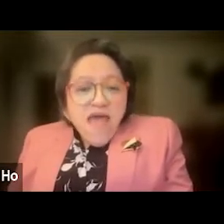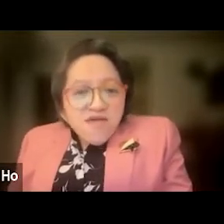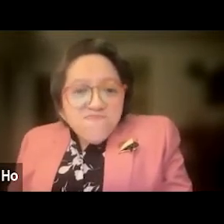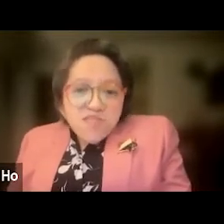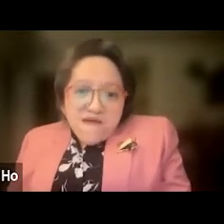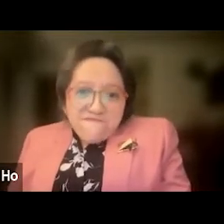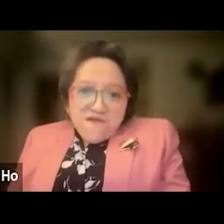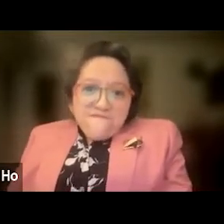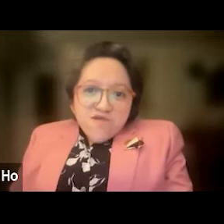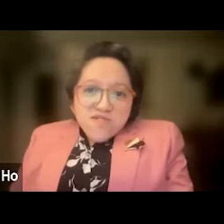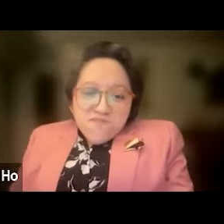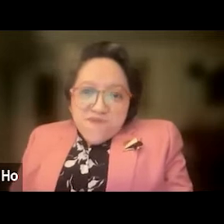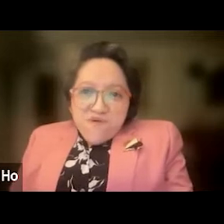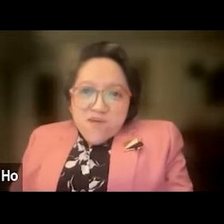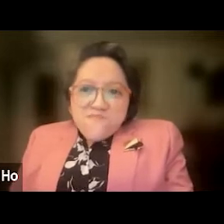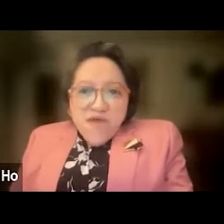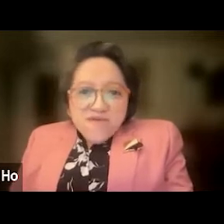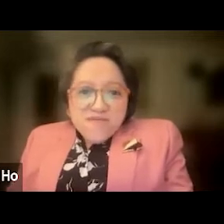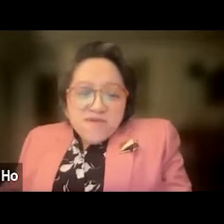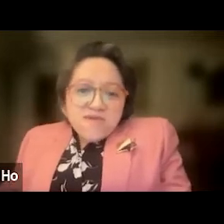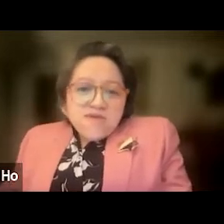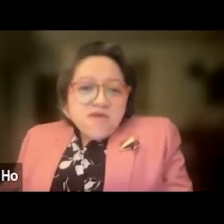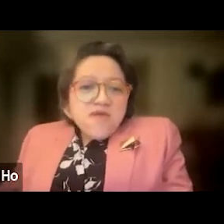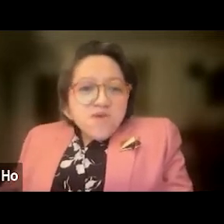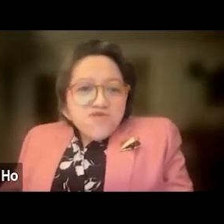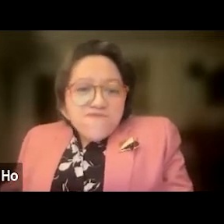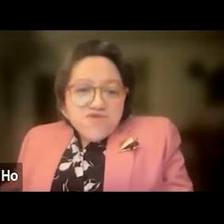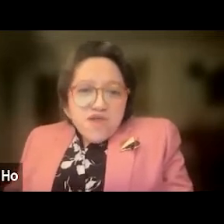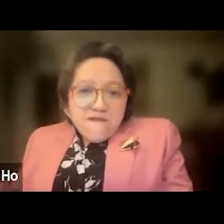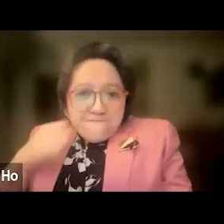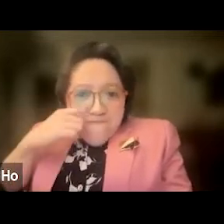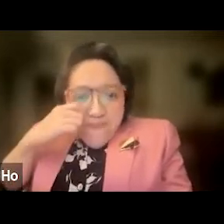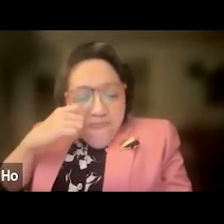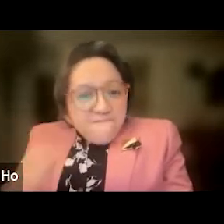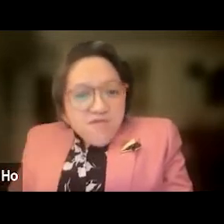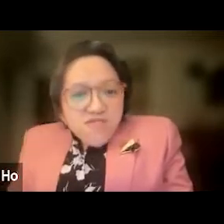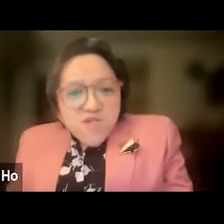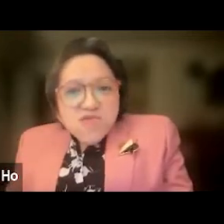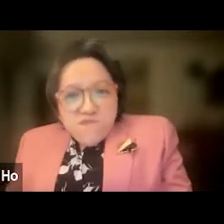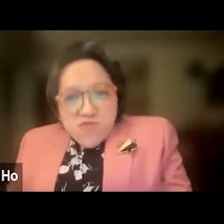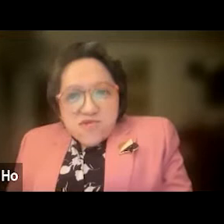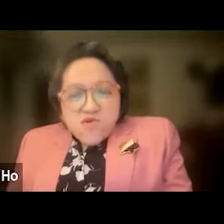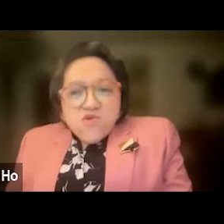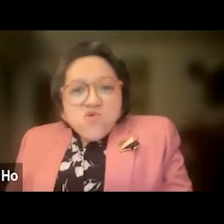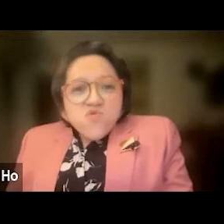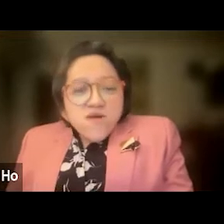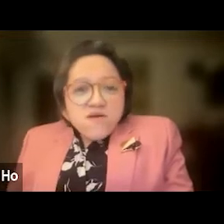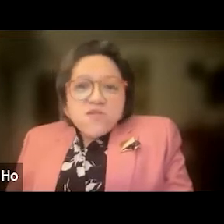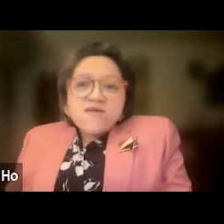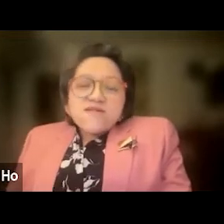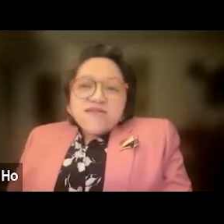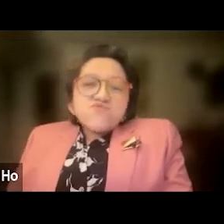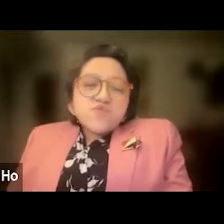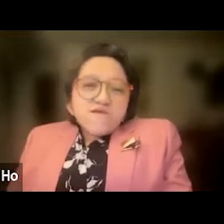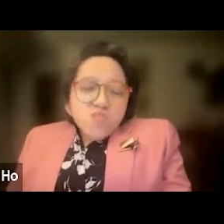that has been left for disabled people in the present, in the near future, and for disability communities who